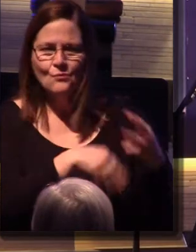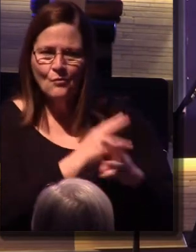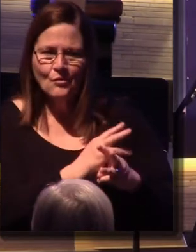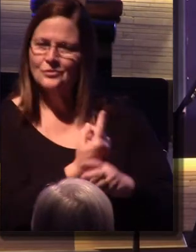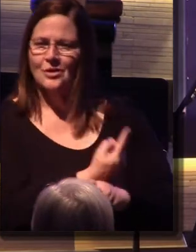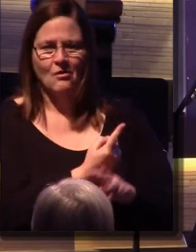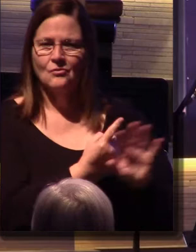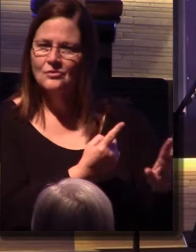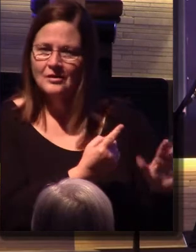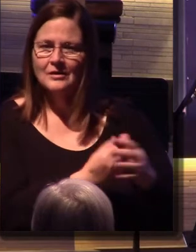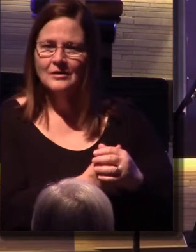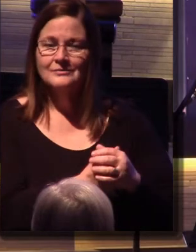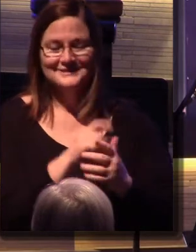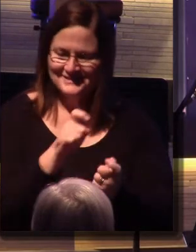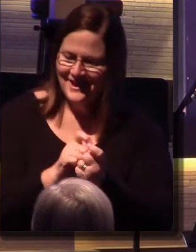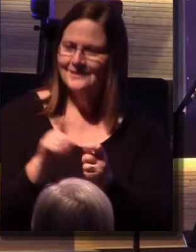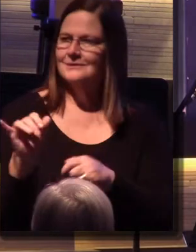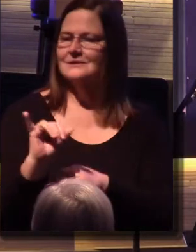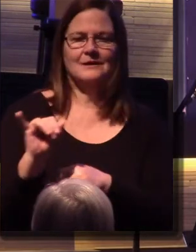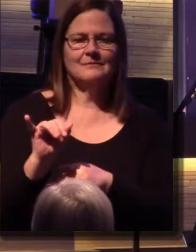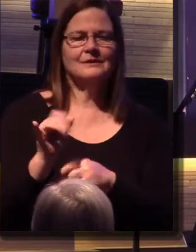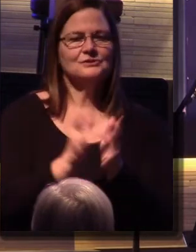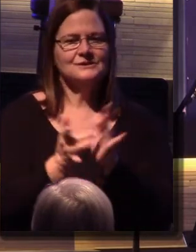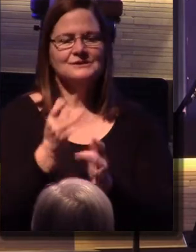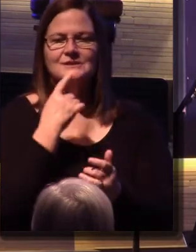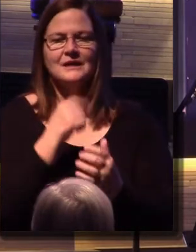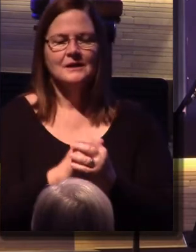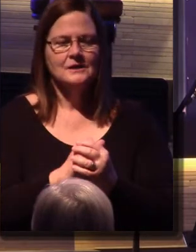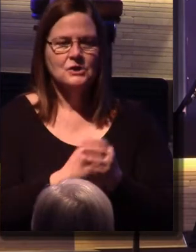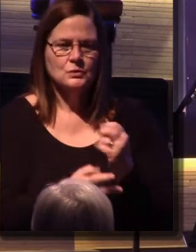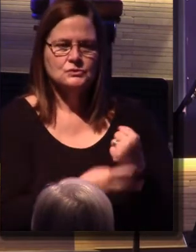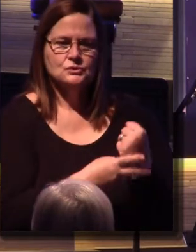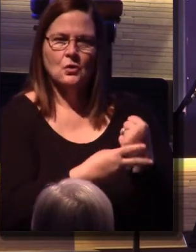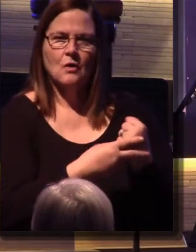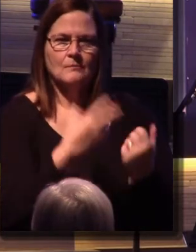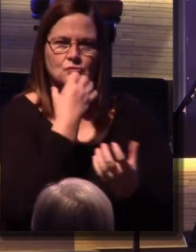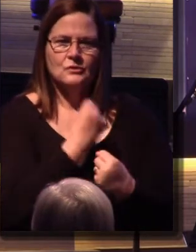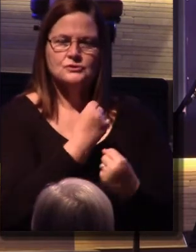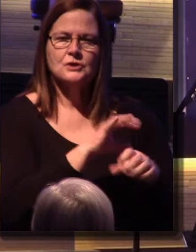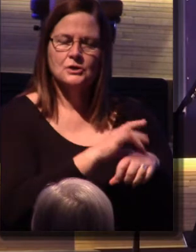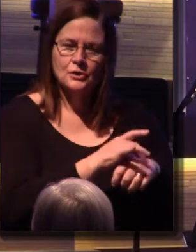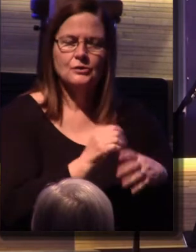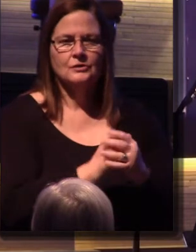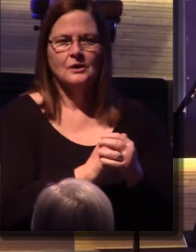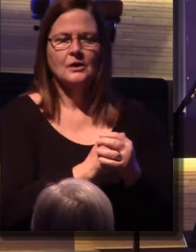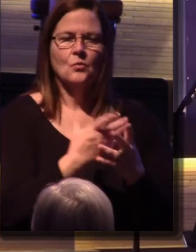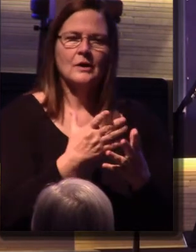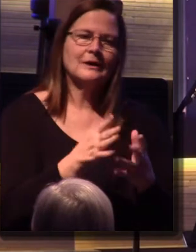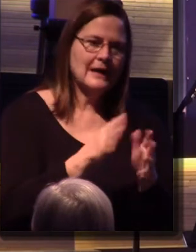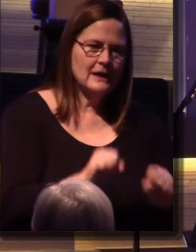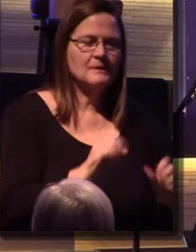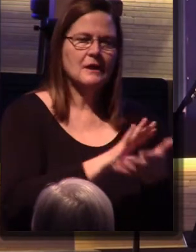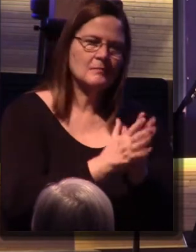world alone. And isn't that exactly what Jesus said? Don't lay up your treasures on earth, where moth and rust destroy and thieves